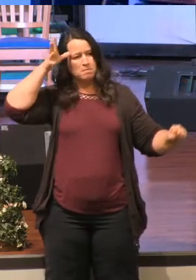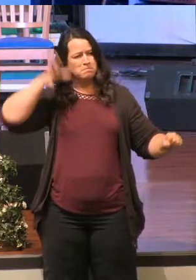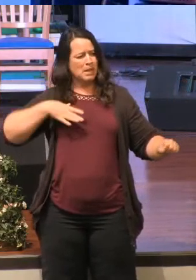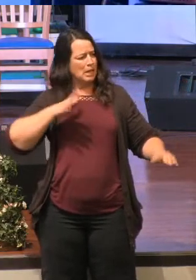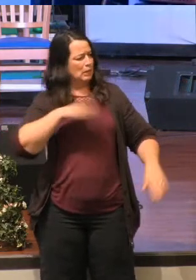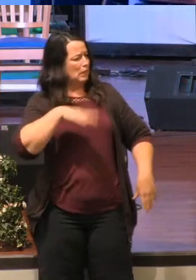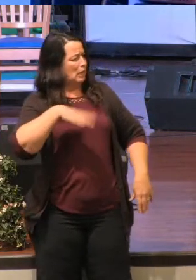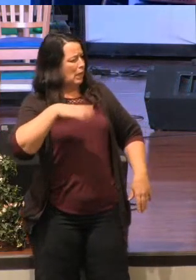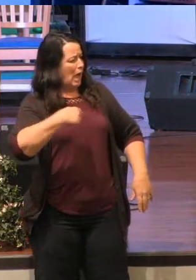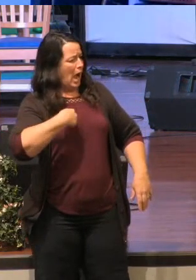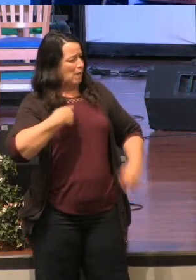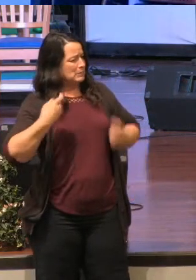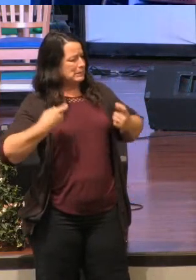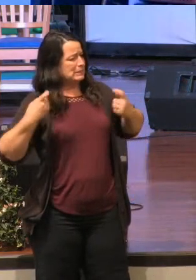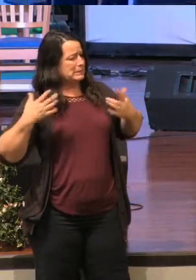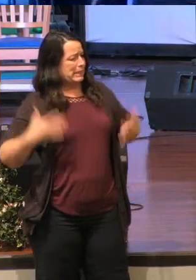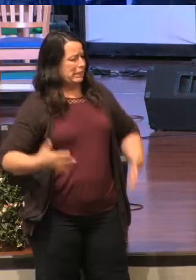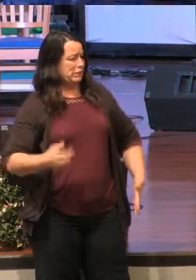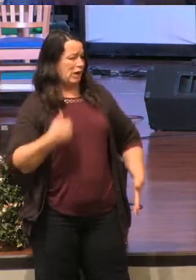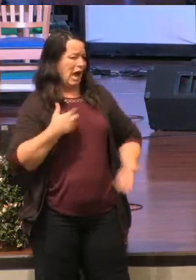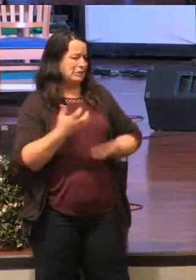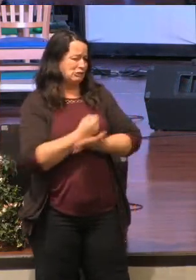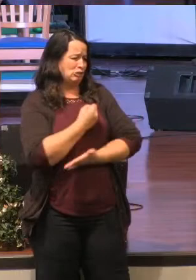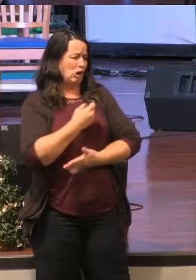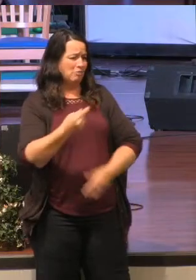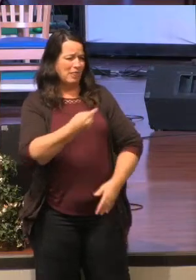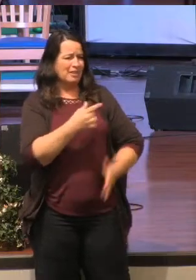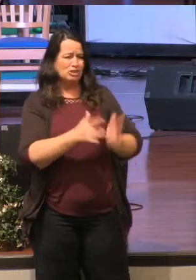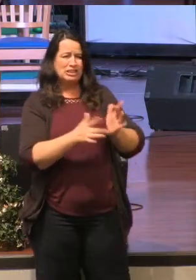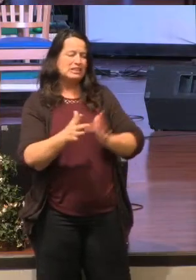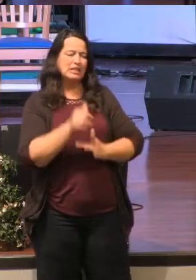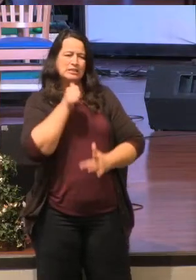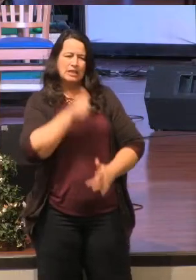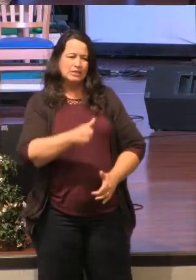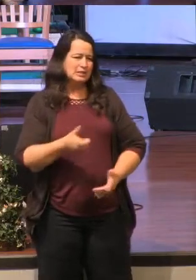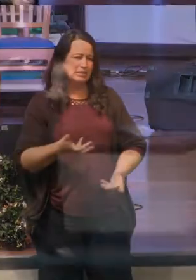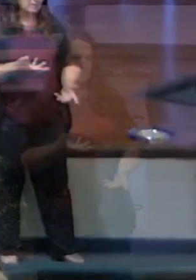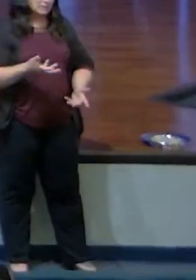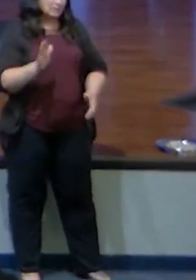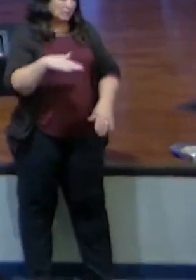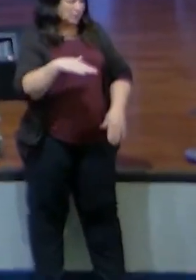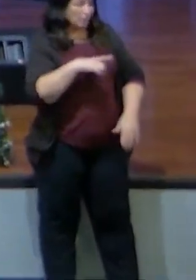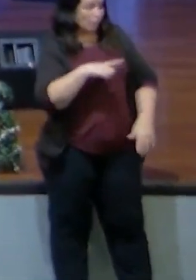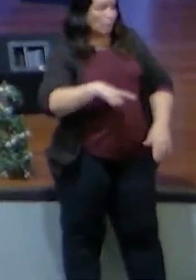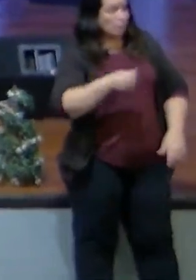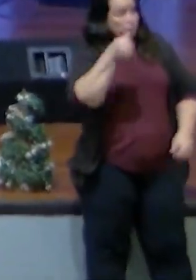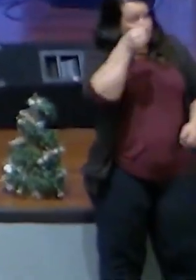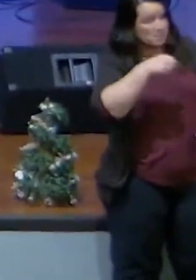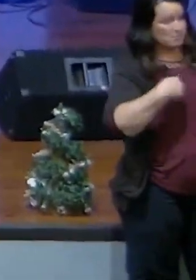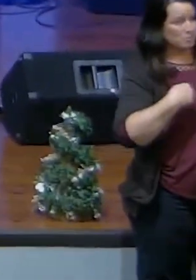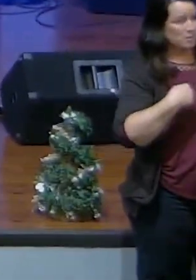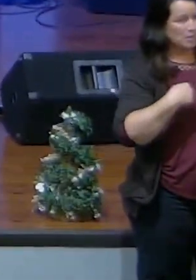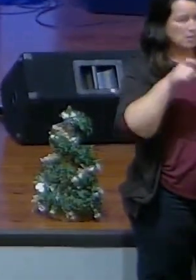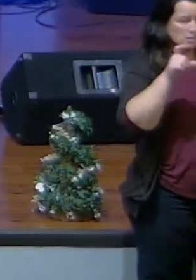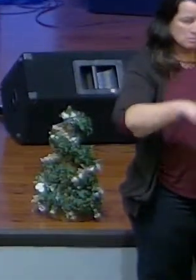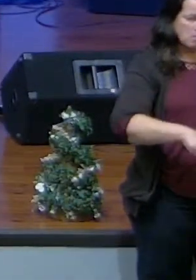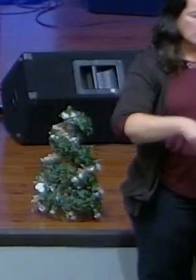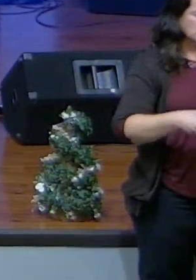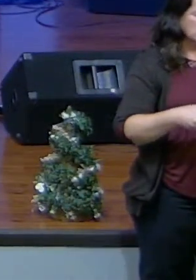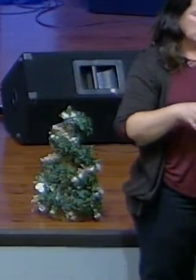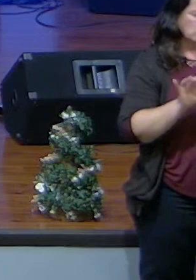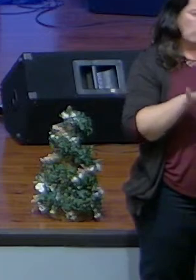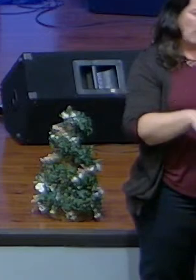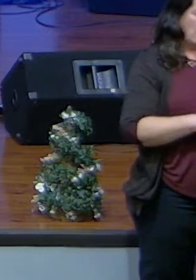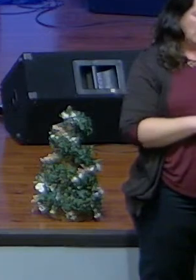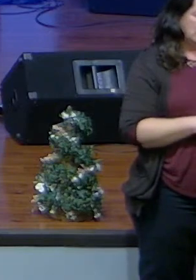out, I am a sinner, I'm getting what I deserve. But this man, Lord, will you remember me? You must turn, you must believe. Father, have your way in this